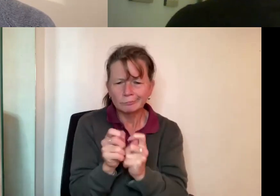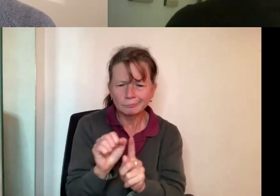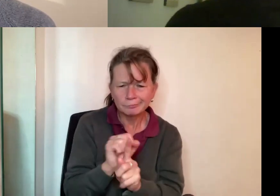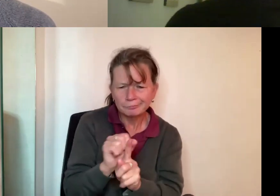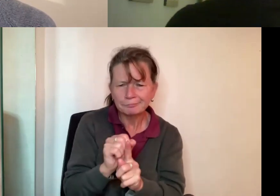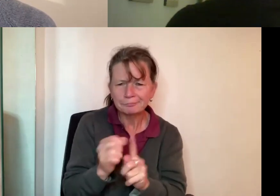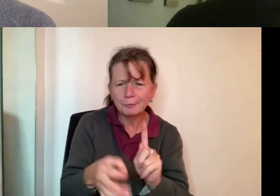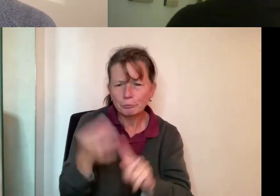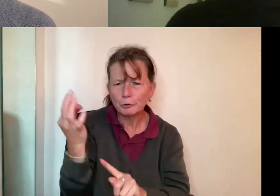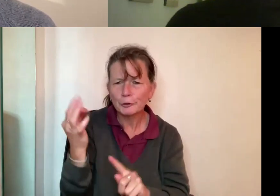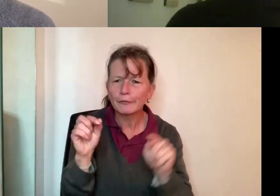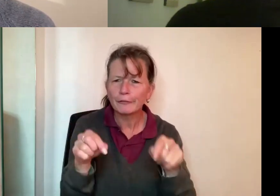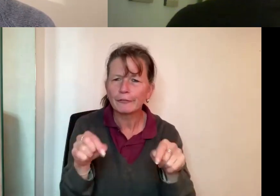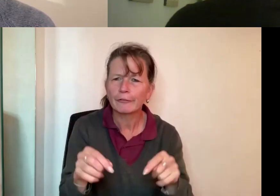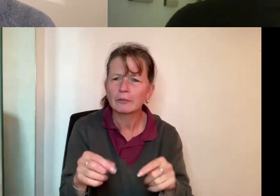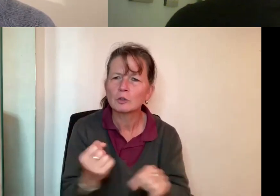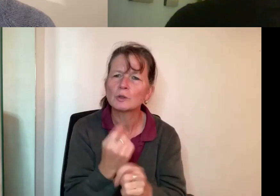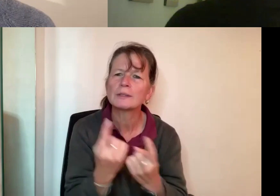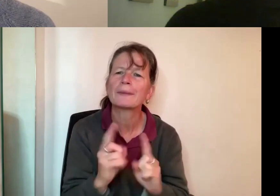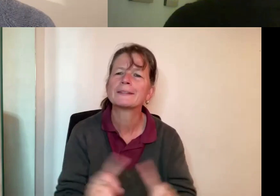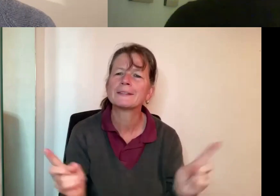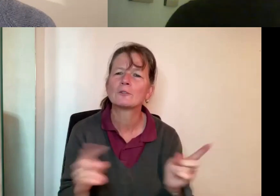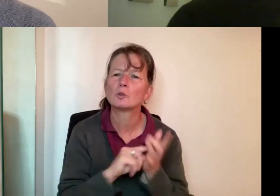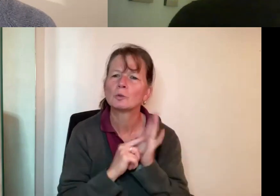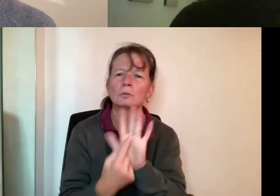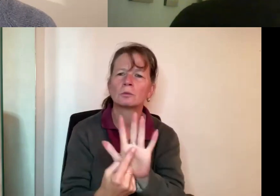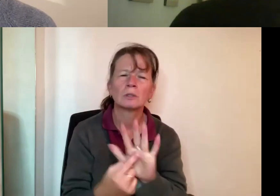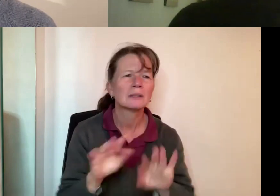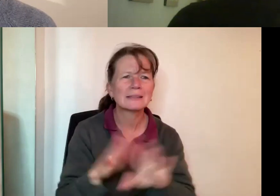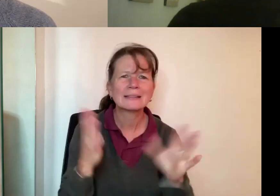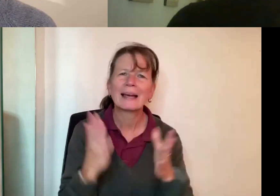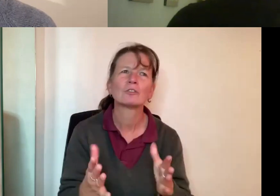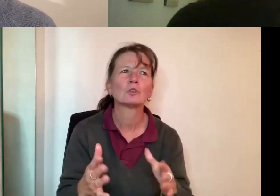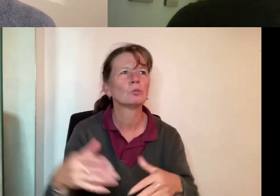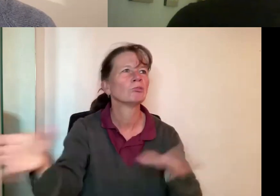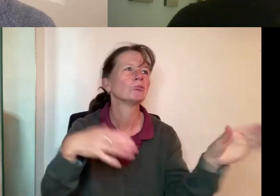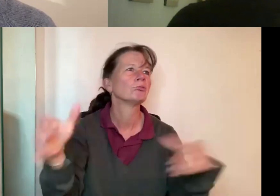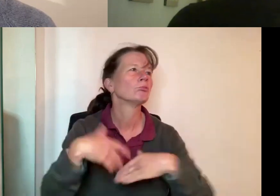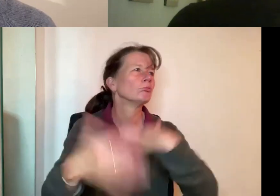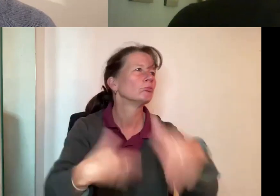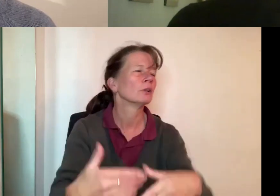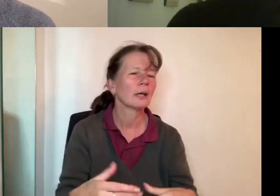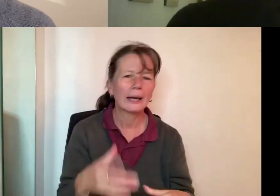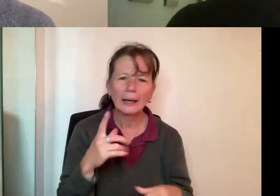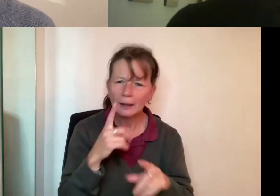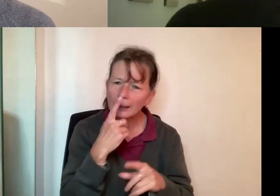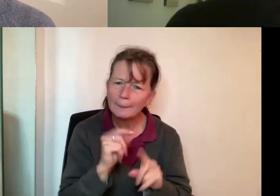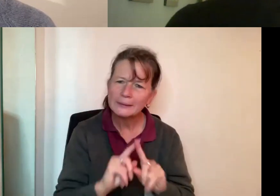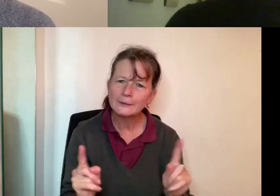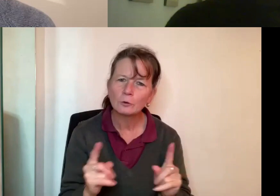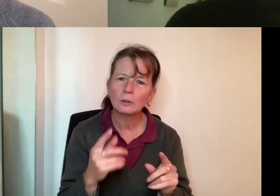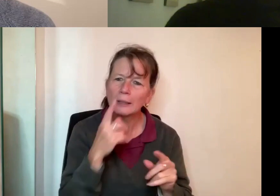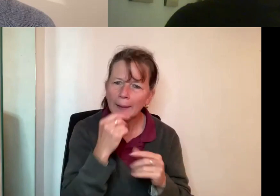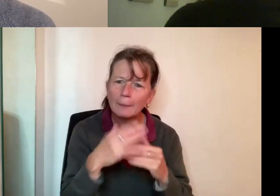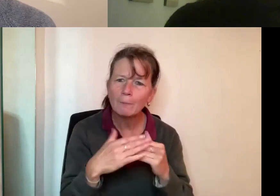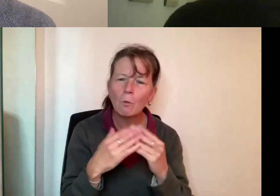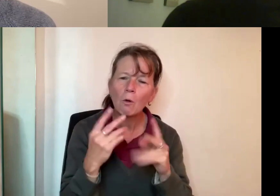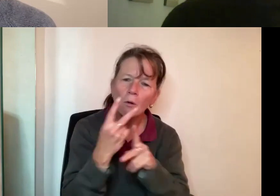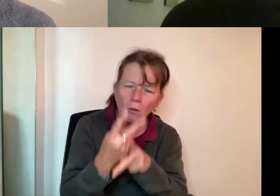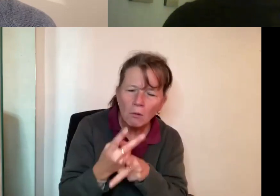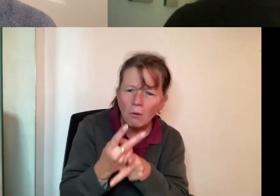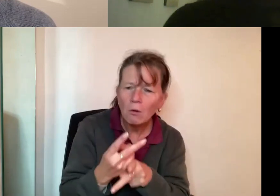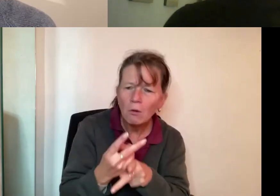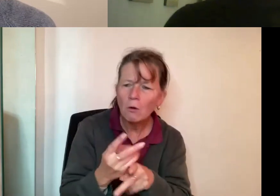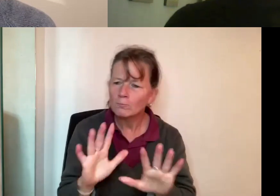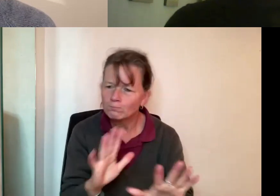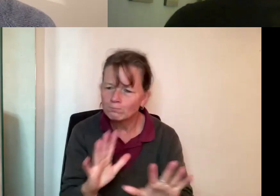do something different, to show that it doesn't have to be like that. It can be different, and there are ways of